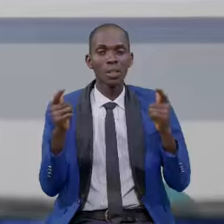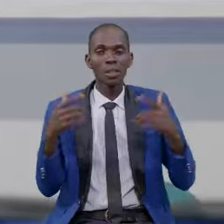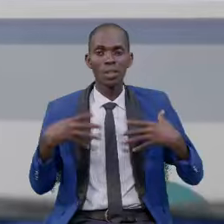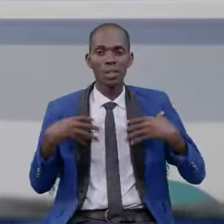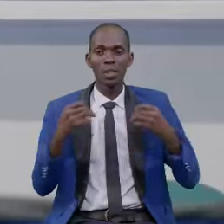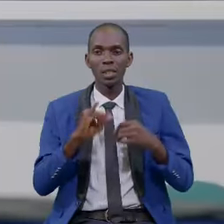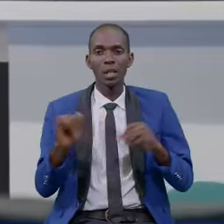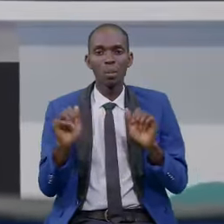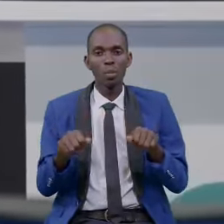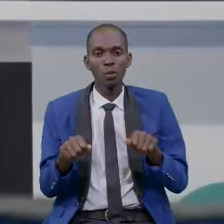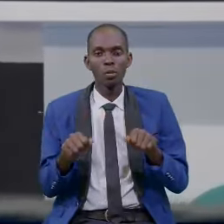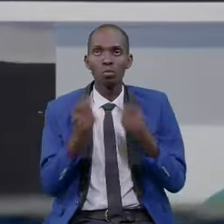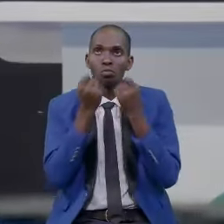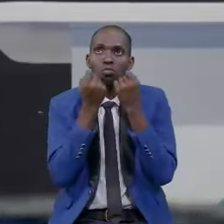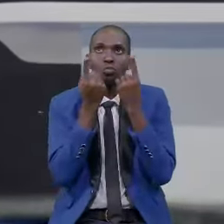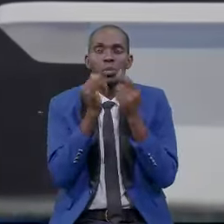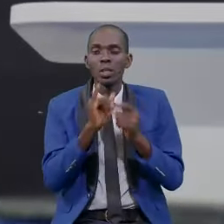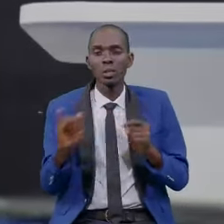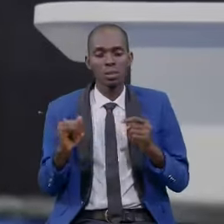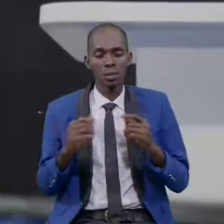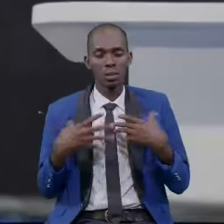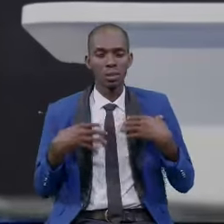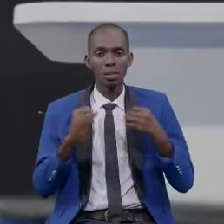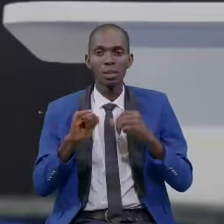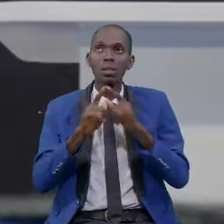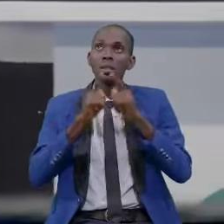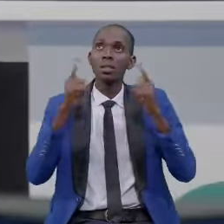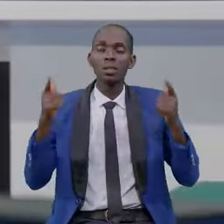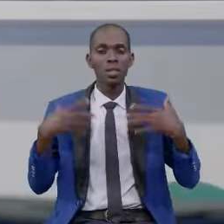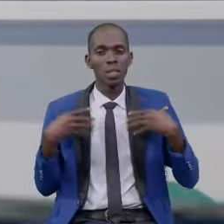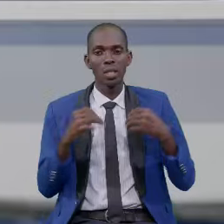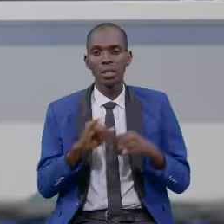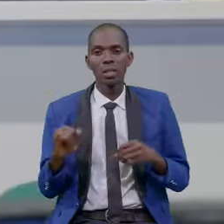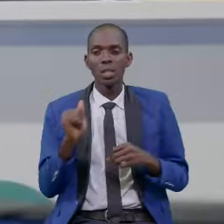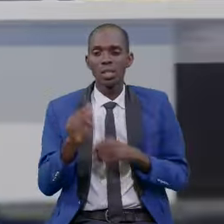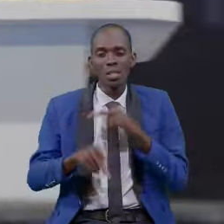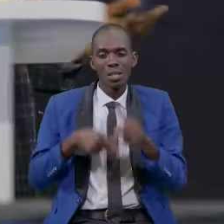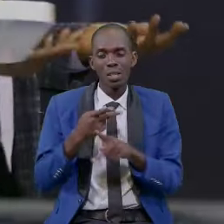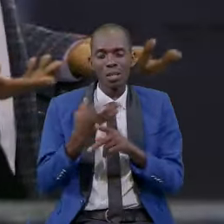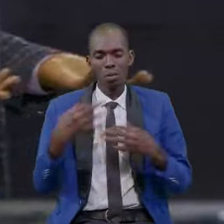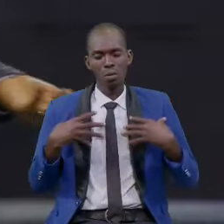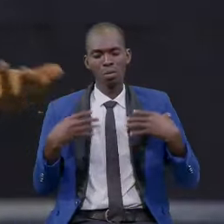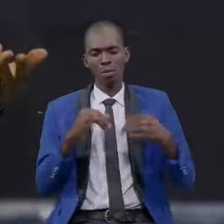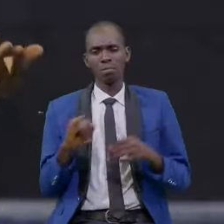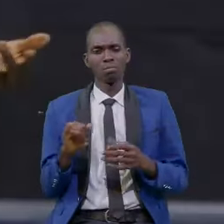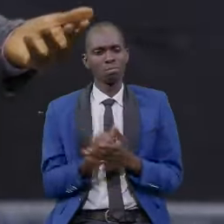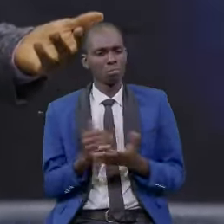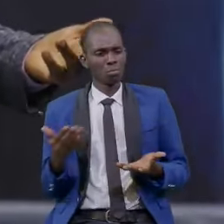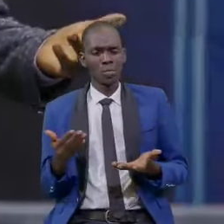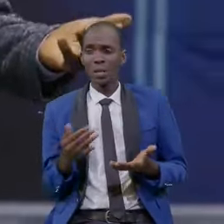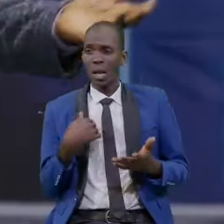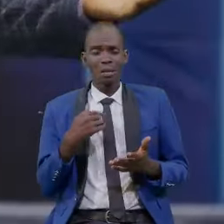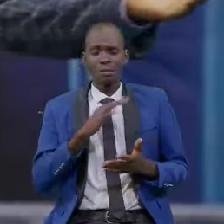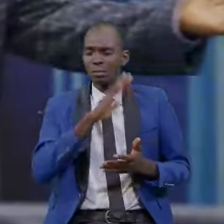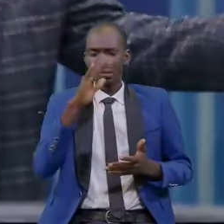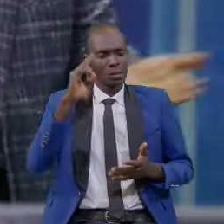surprising healing, great healing, a kind of healing, you see, it's almost unbelievable. Look